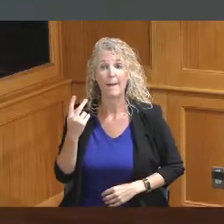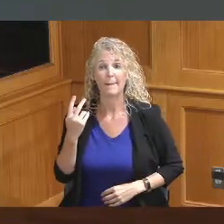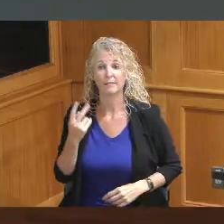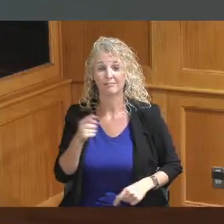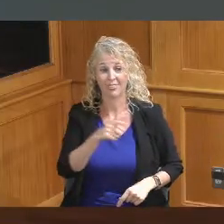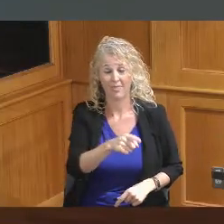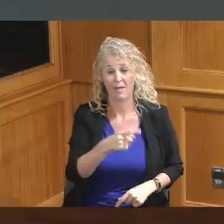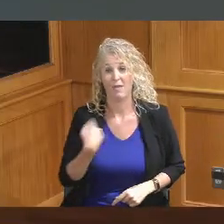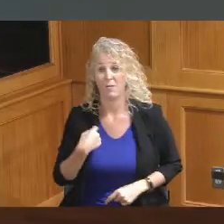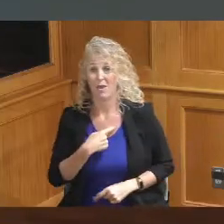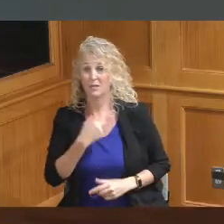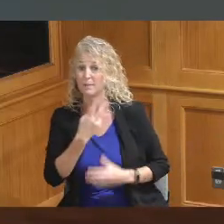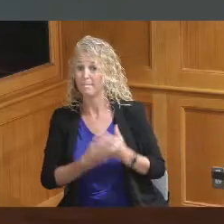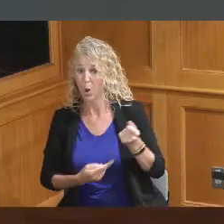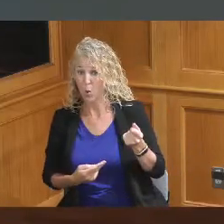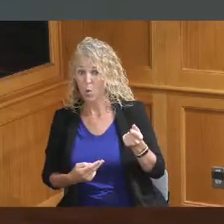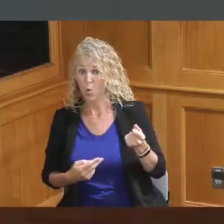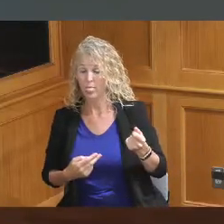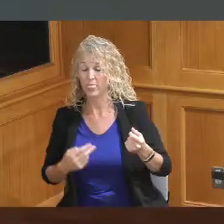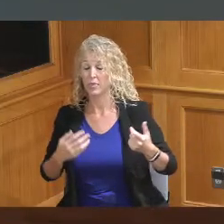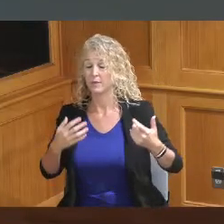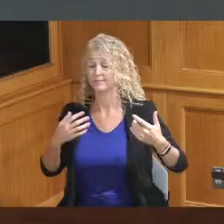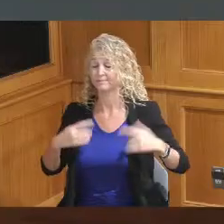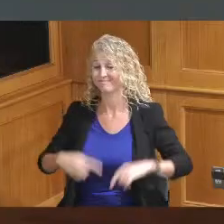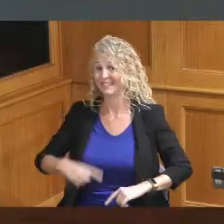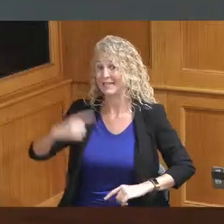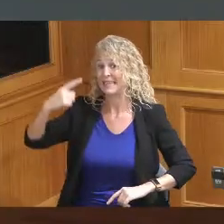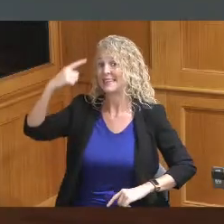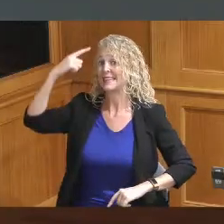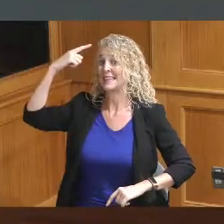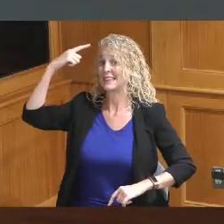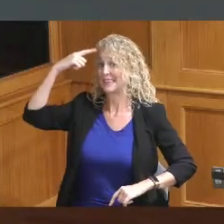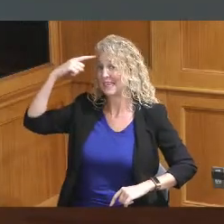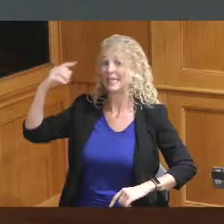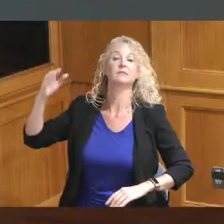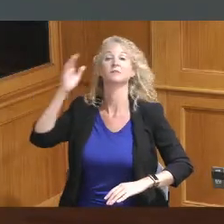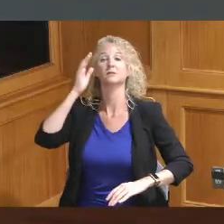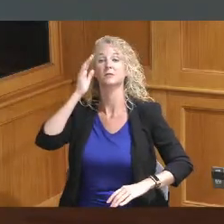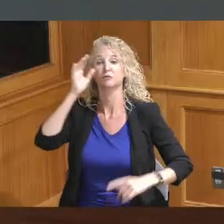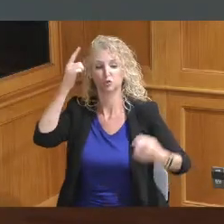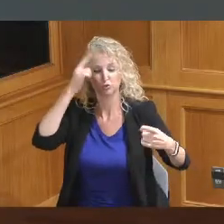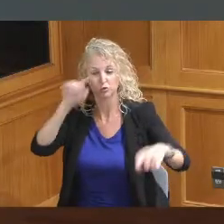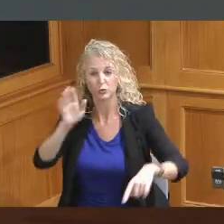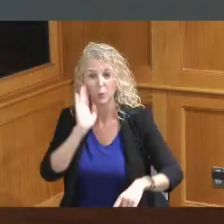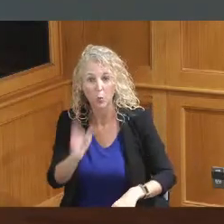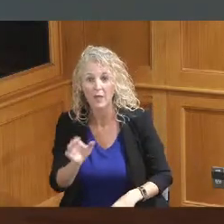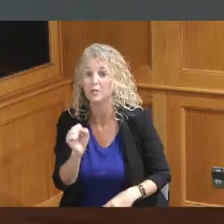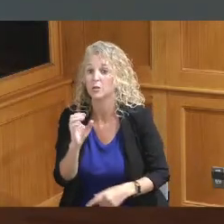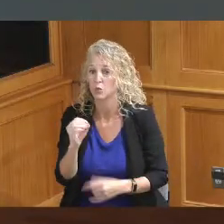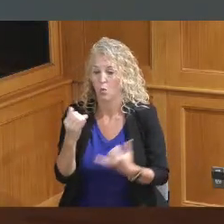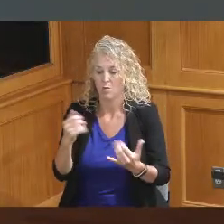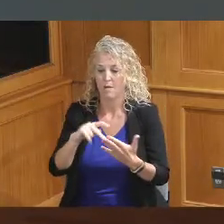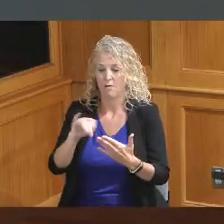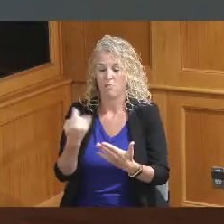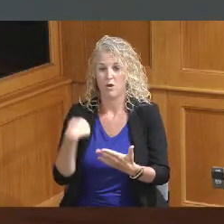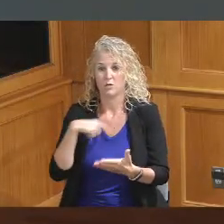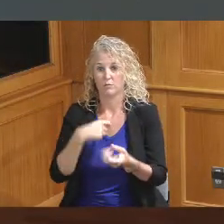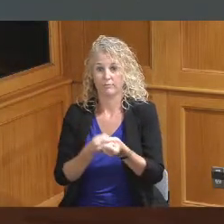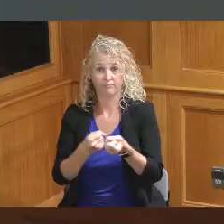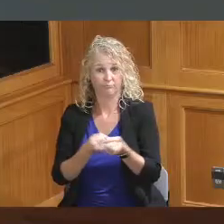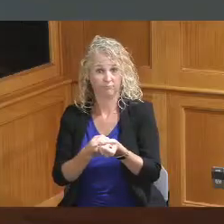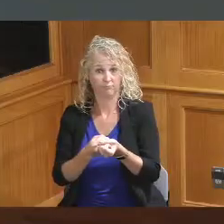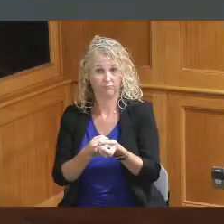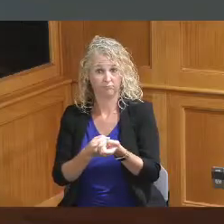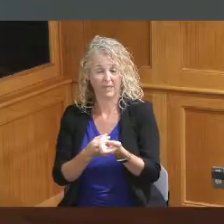us are walking down the path here, both of us committing to some early project-related things, knowing that, you know, we,